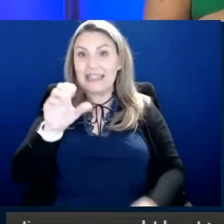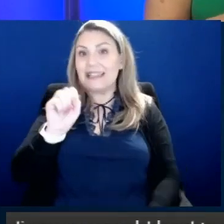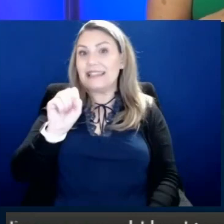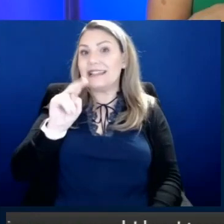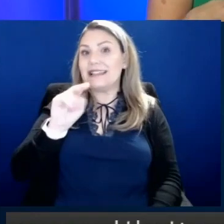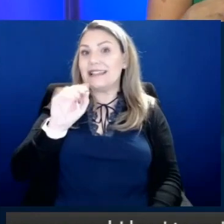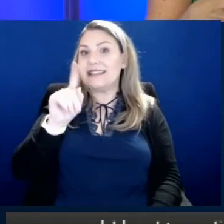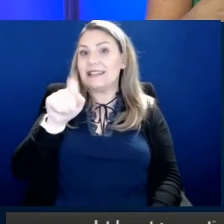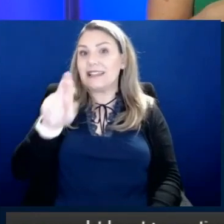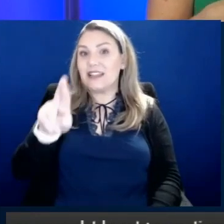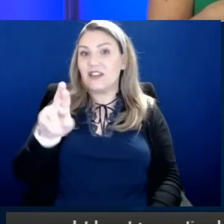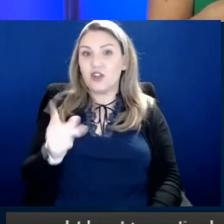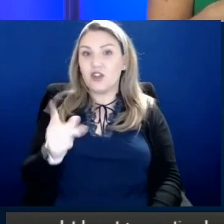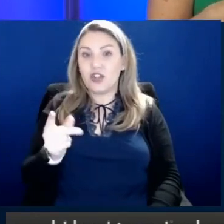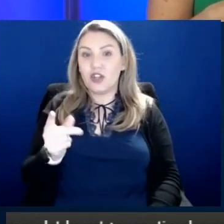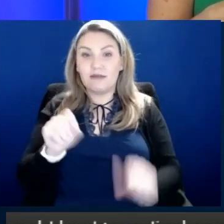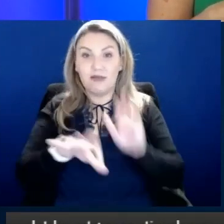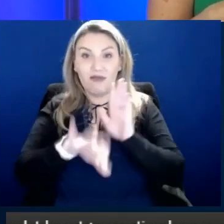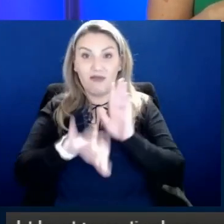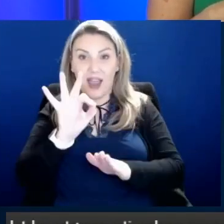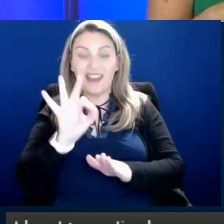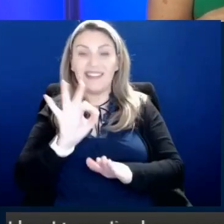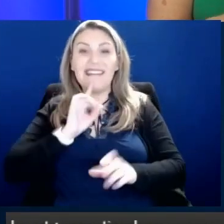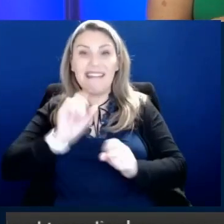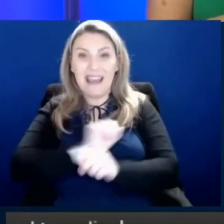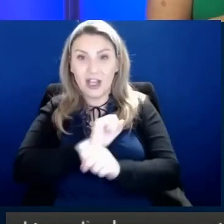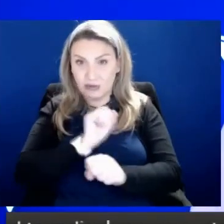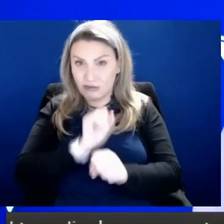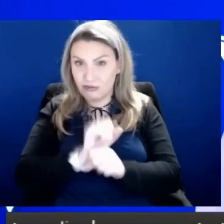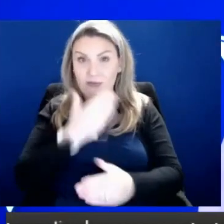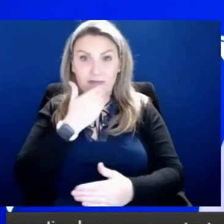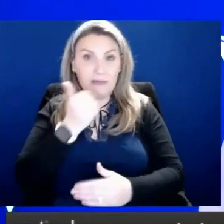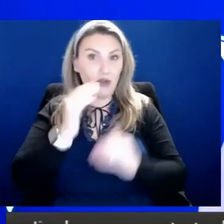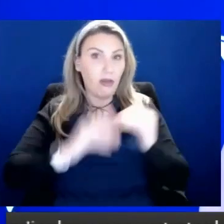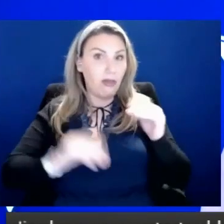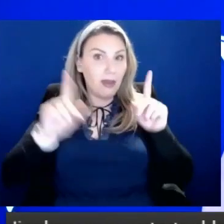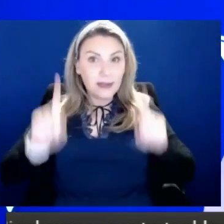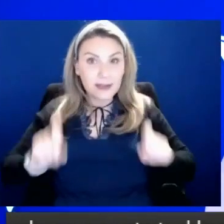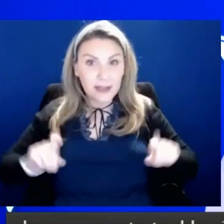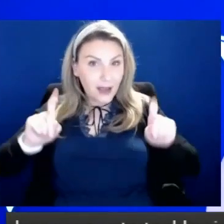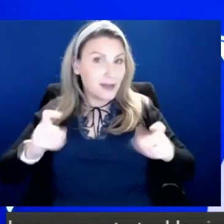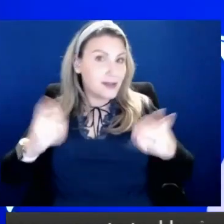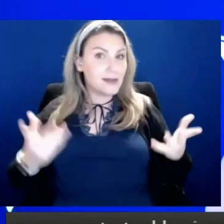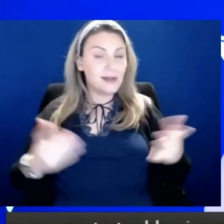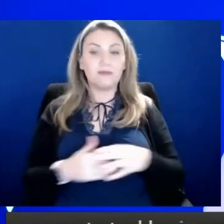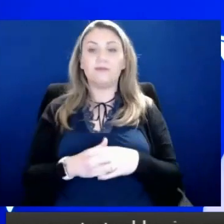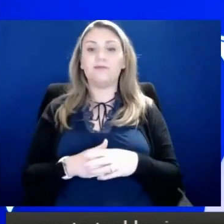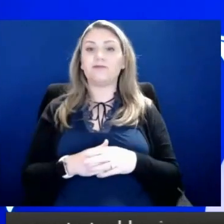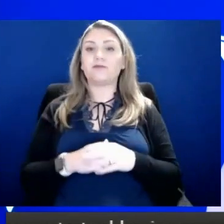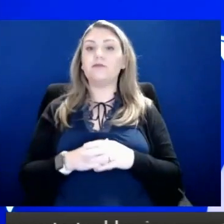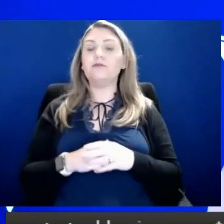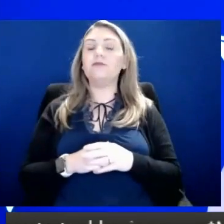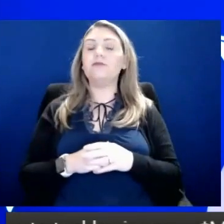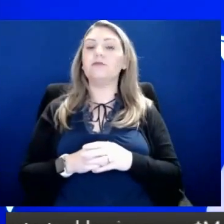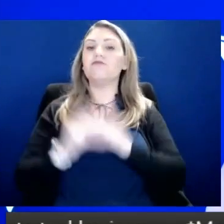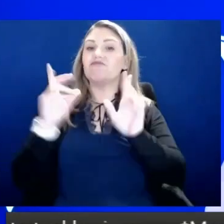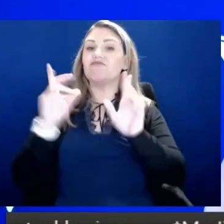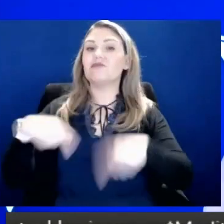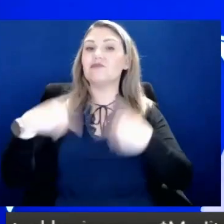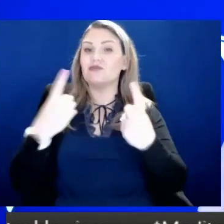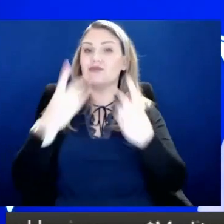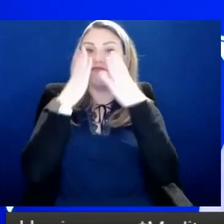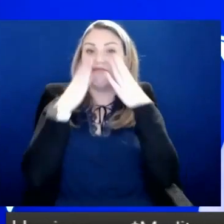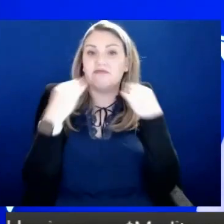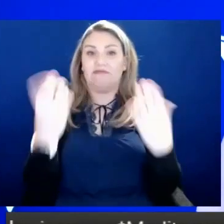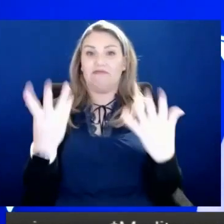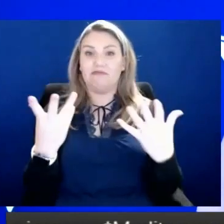the actual test. Is that possible? Yeah, I mean, since the initial data was put